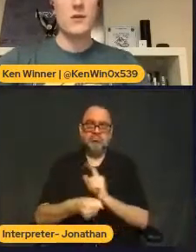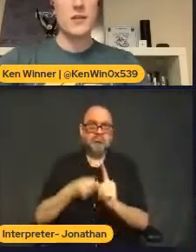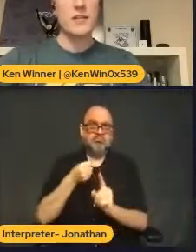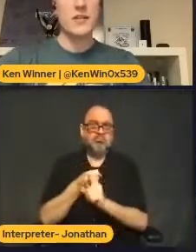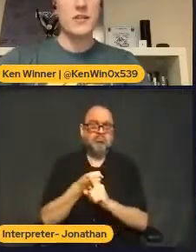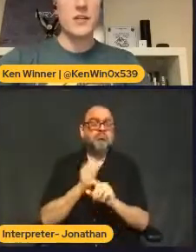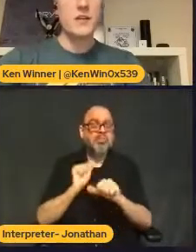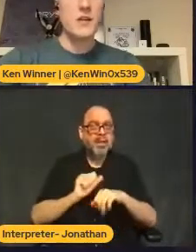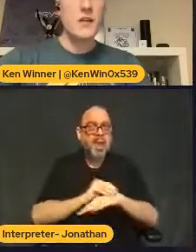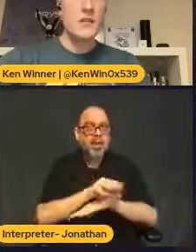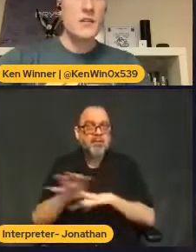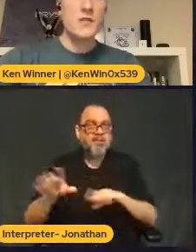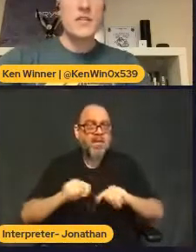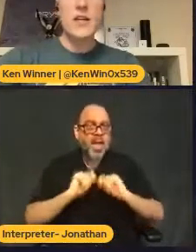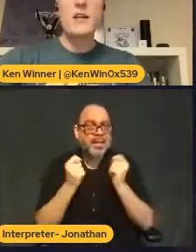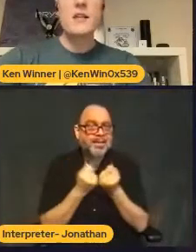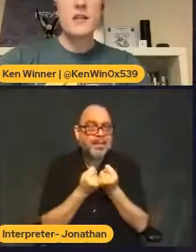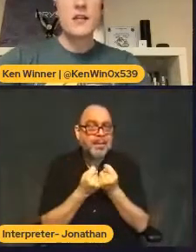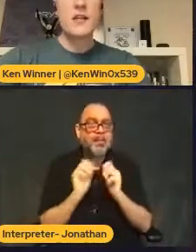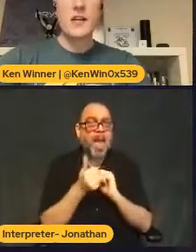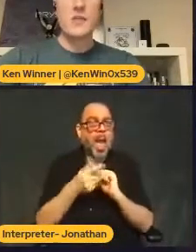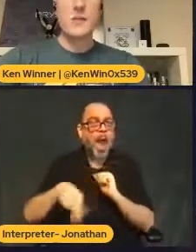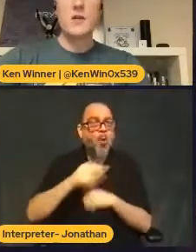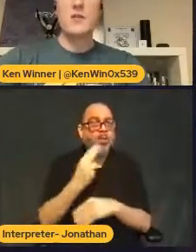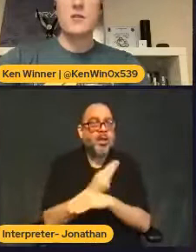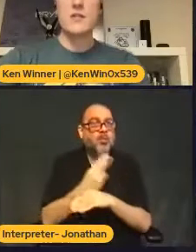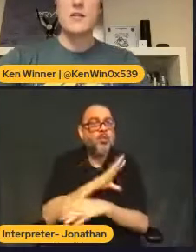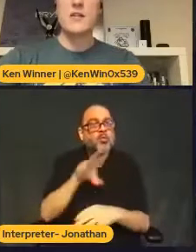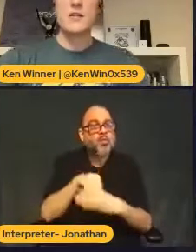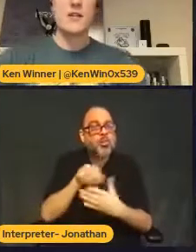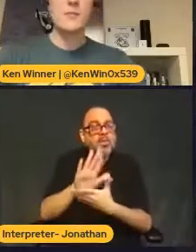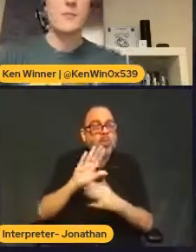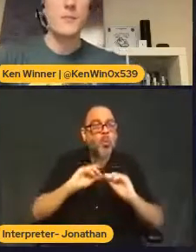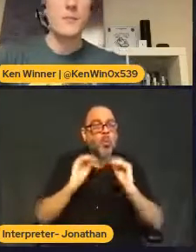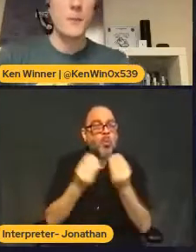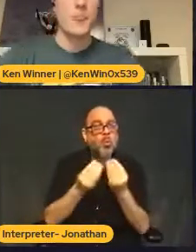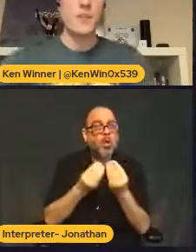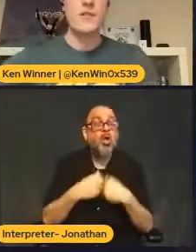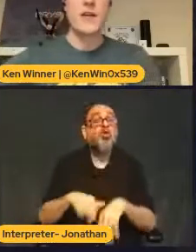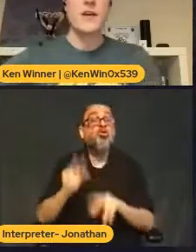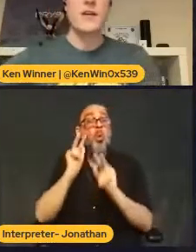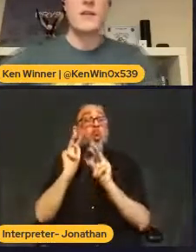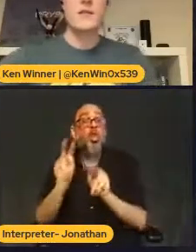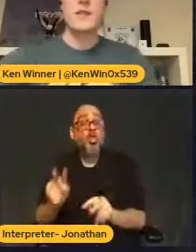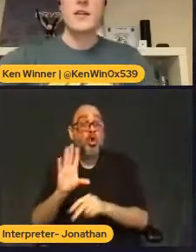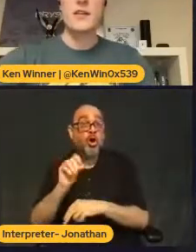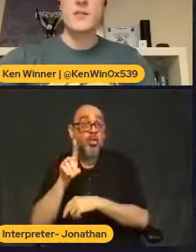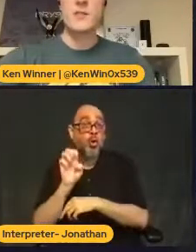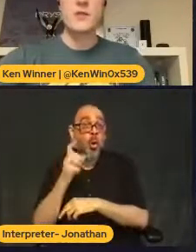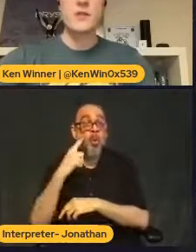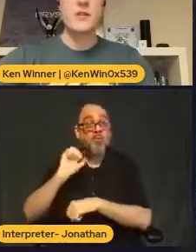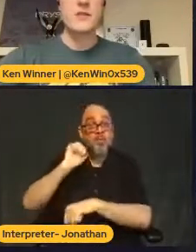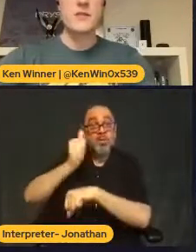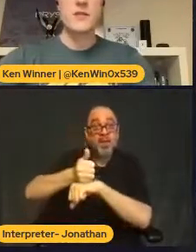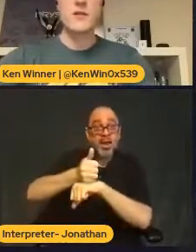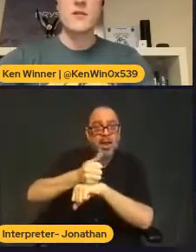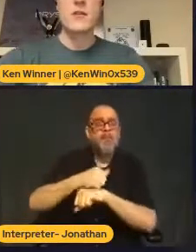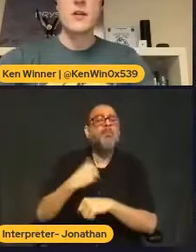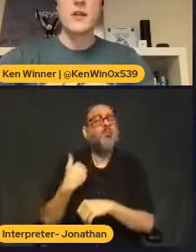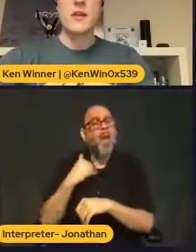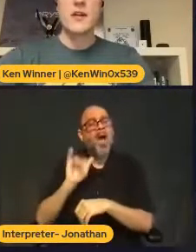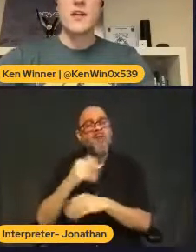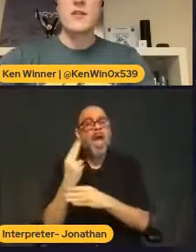this across your organization. So if we take a look at the actual code to set this up, we've got it using Progen.